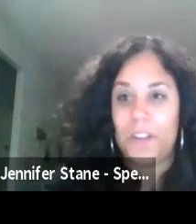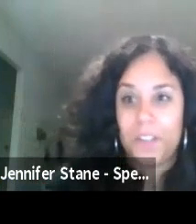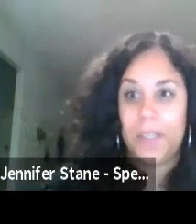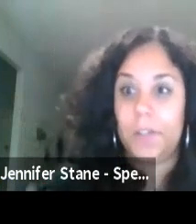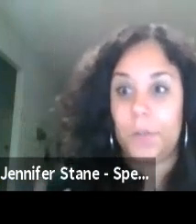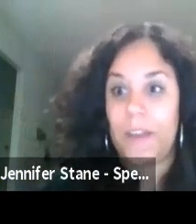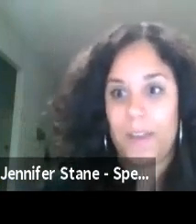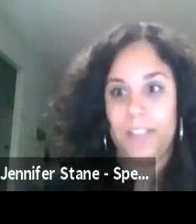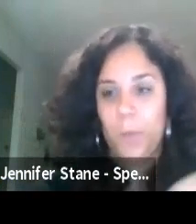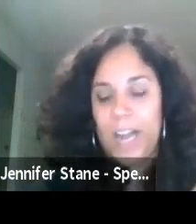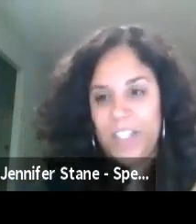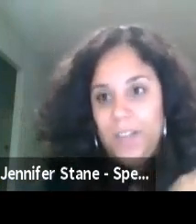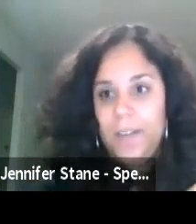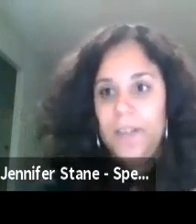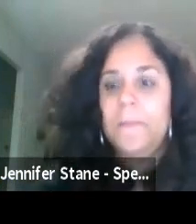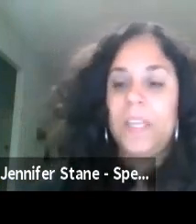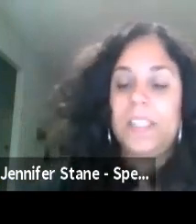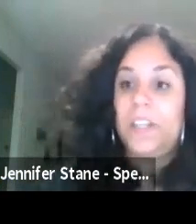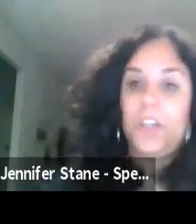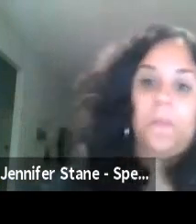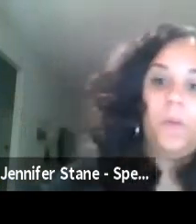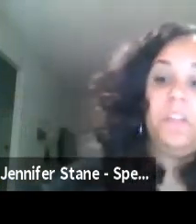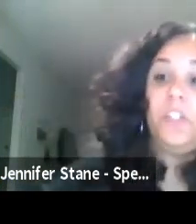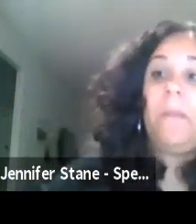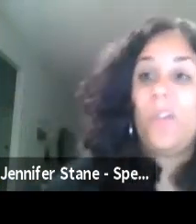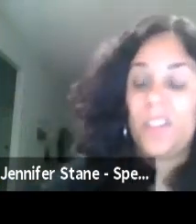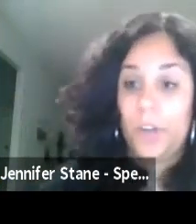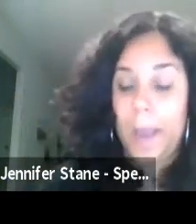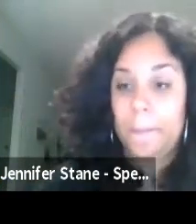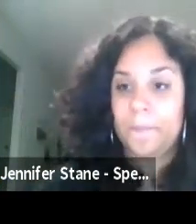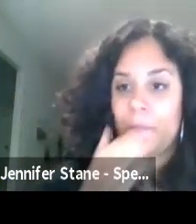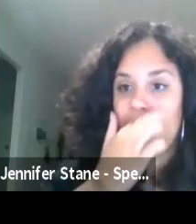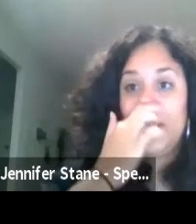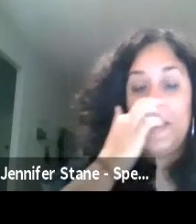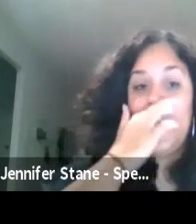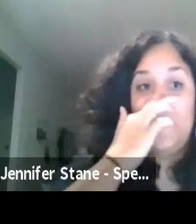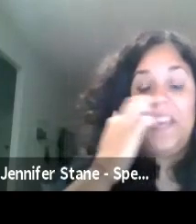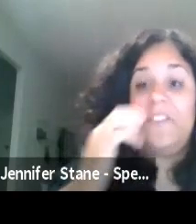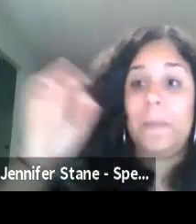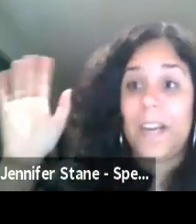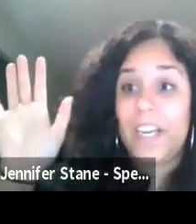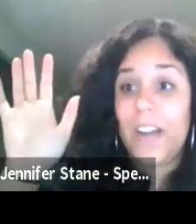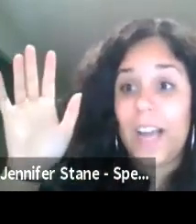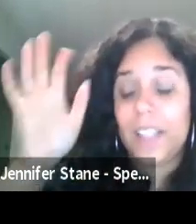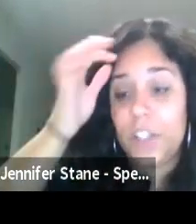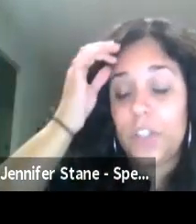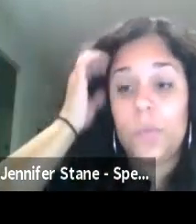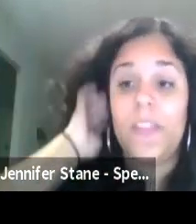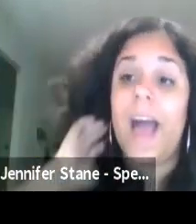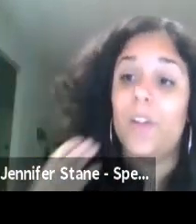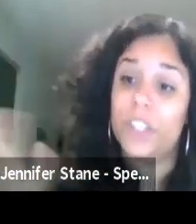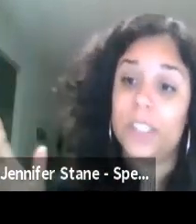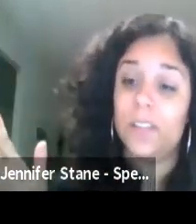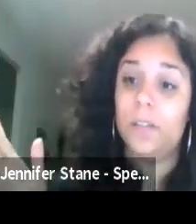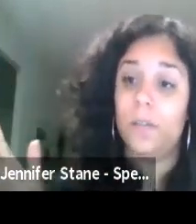you ever hear your dentist throw that fancy word at you. Xerostomia, which means your mouth is dry. If anybody here has issues